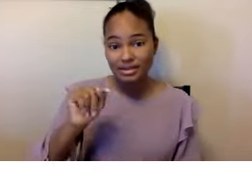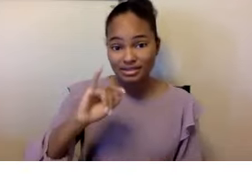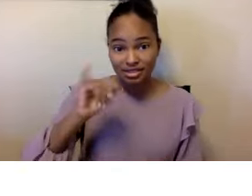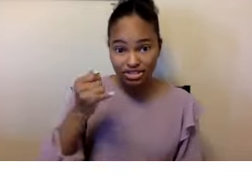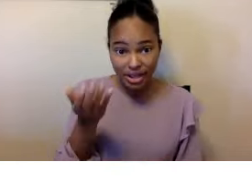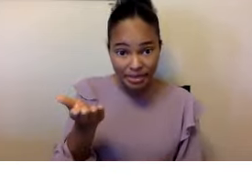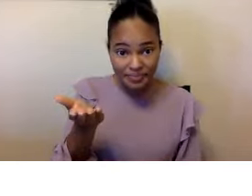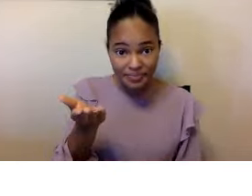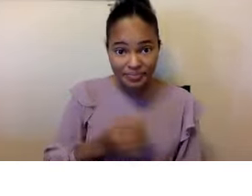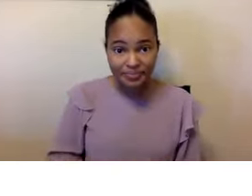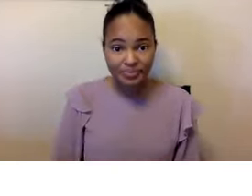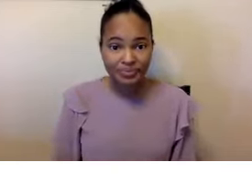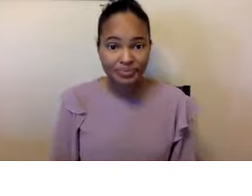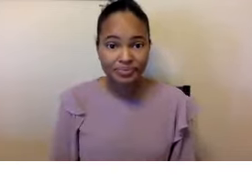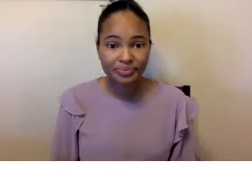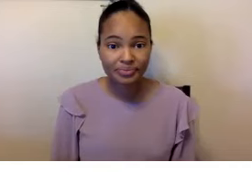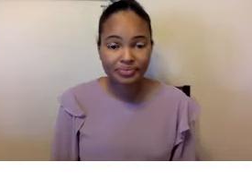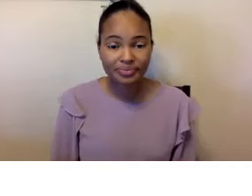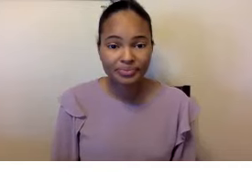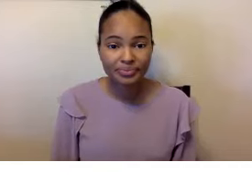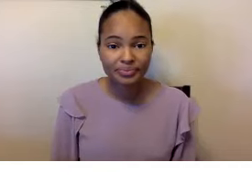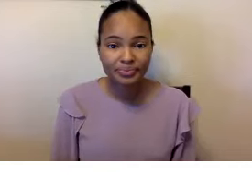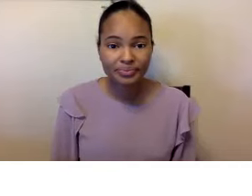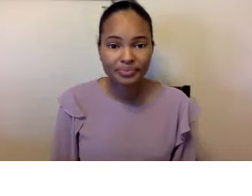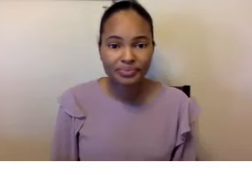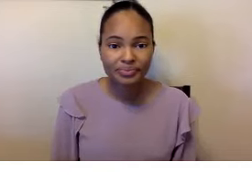the self-advocacy movement going in the future?